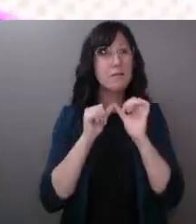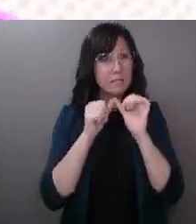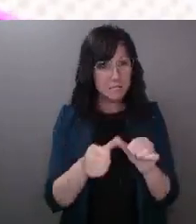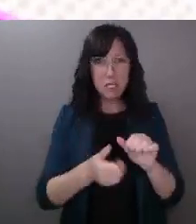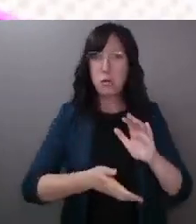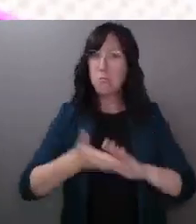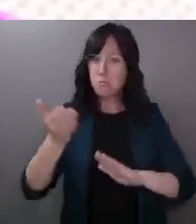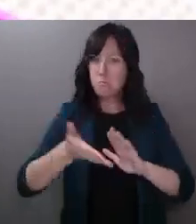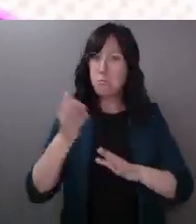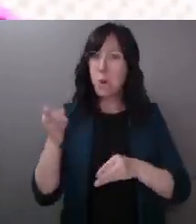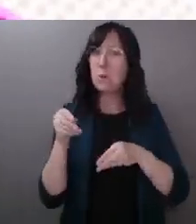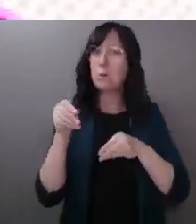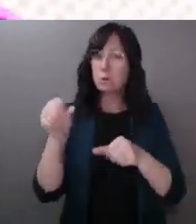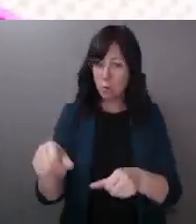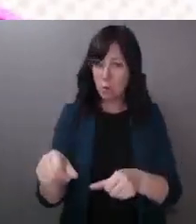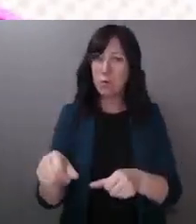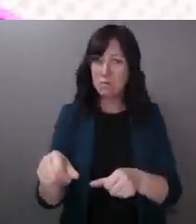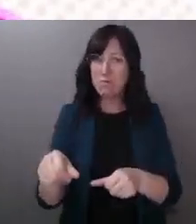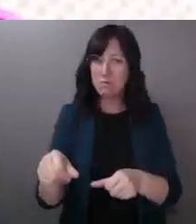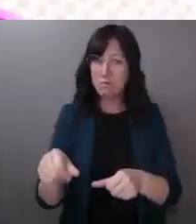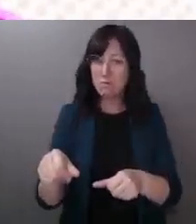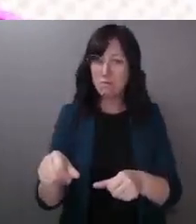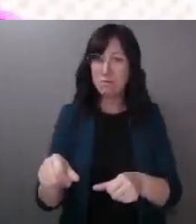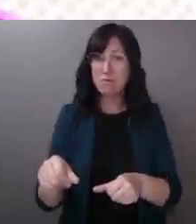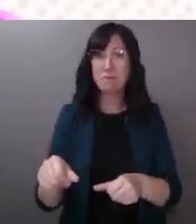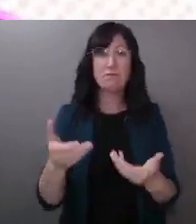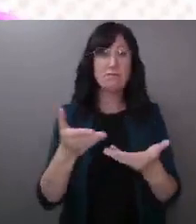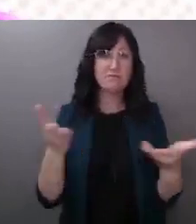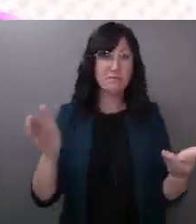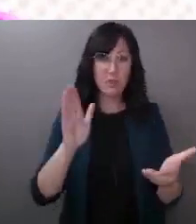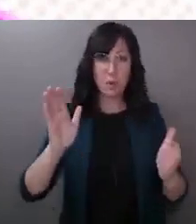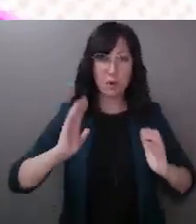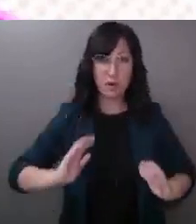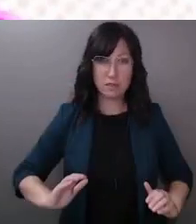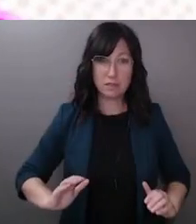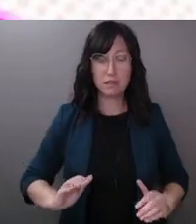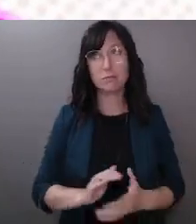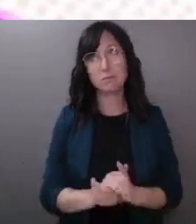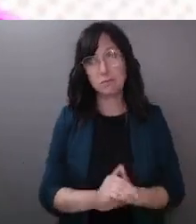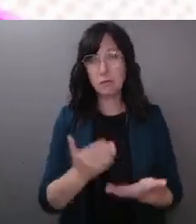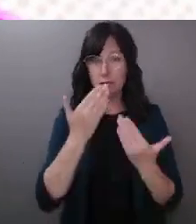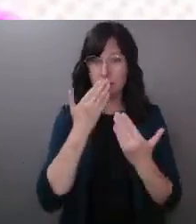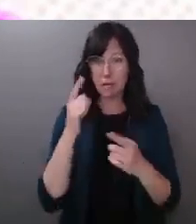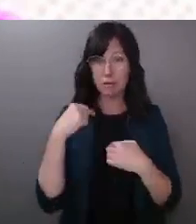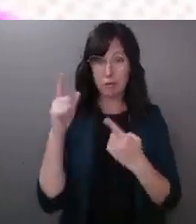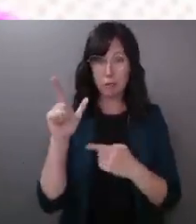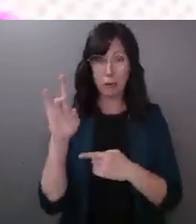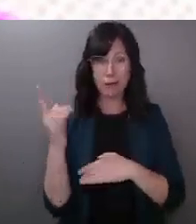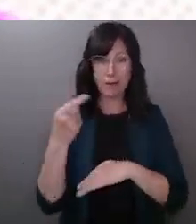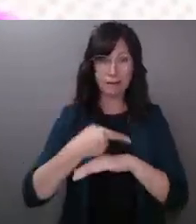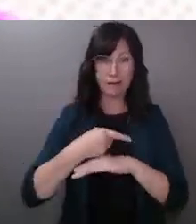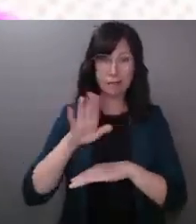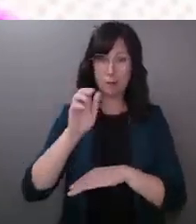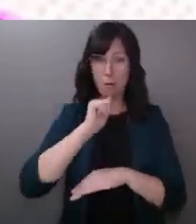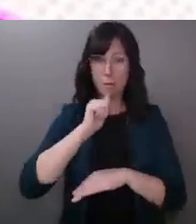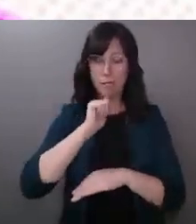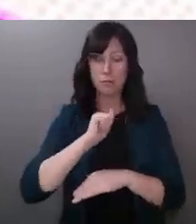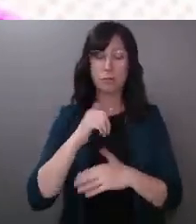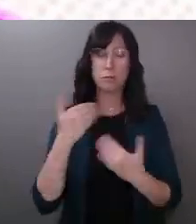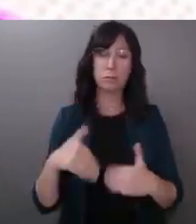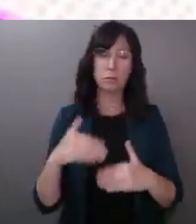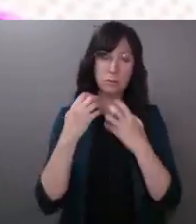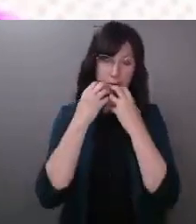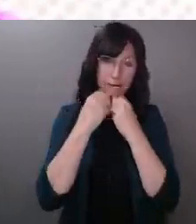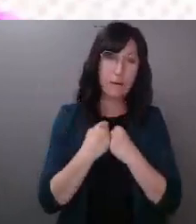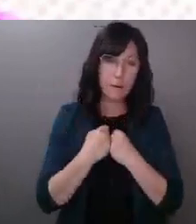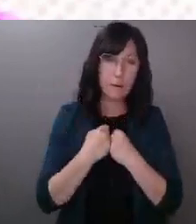operate well. I want to thank our customers for their patience over the last 28 days. I